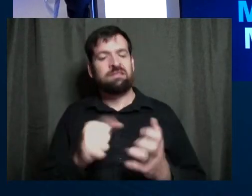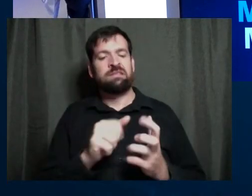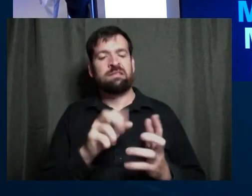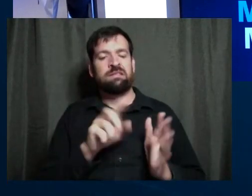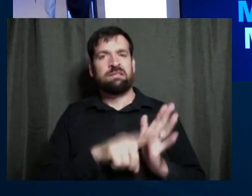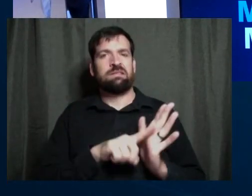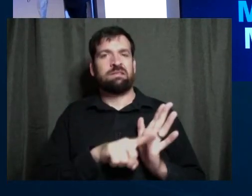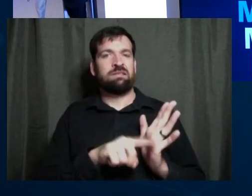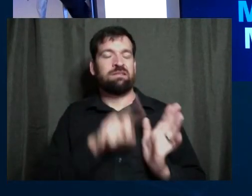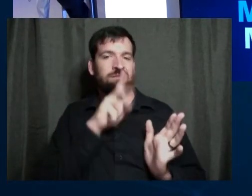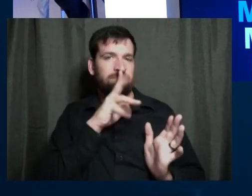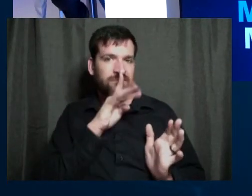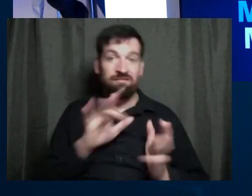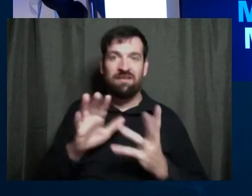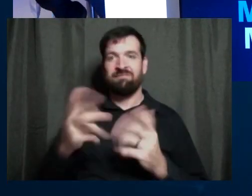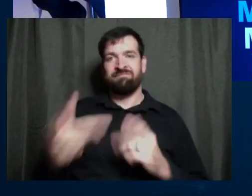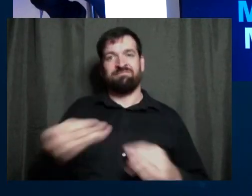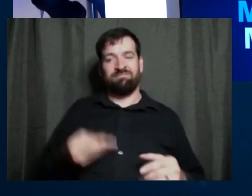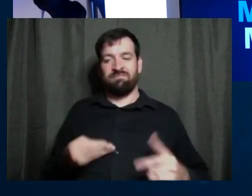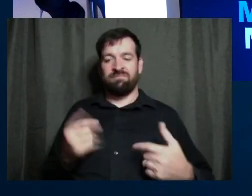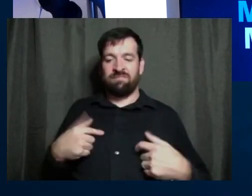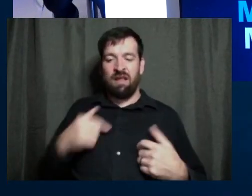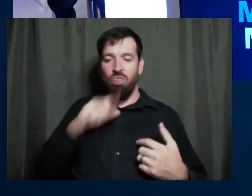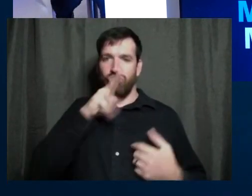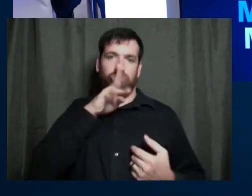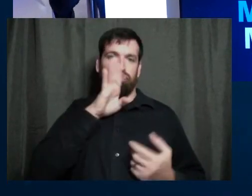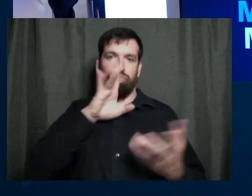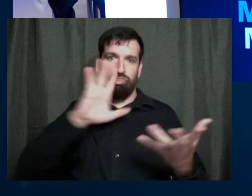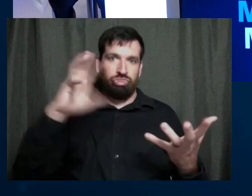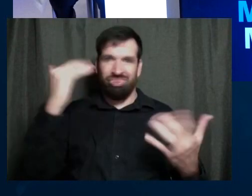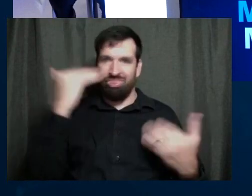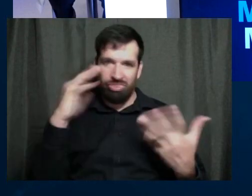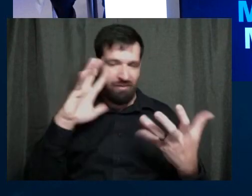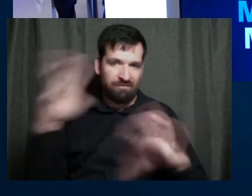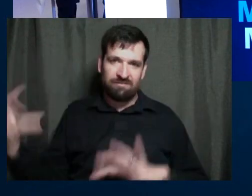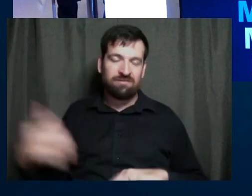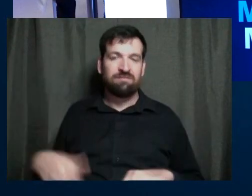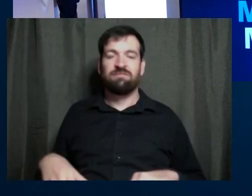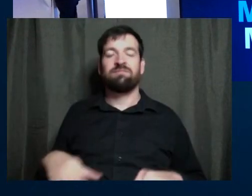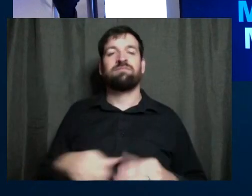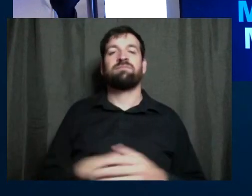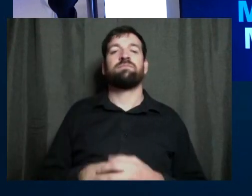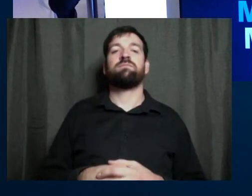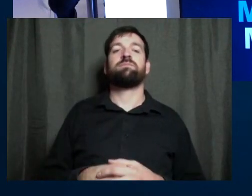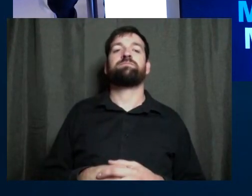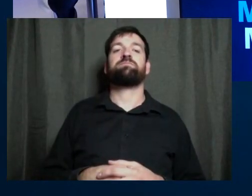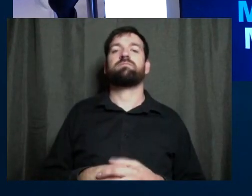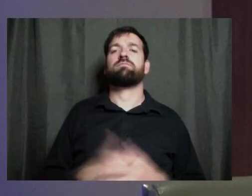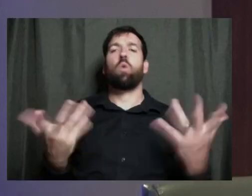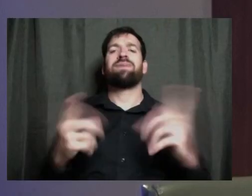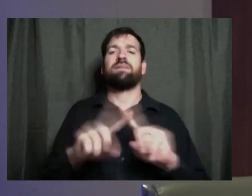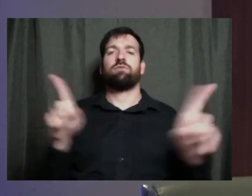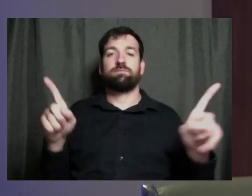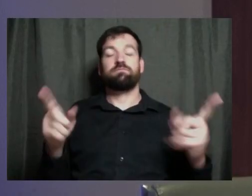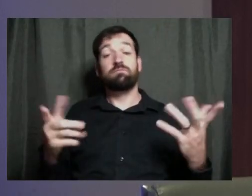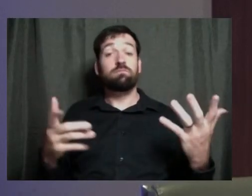the desk to me, and then I spew it out like I know everything. Comirnaty. Comirnaty. Well, So what's it's the funny. difference? Well, there's this whole internet stuff going around